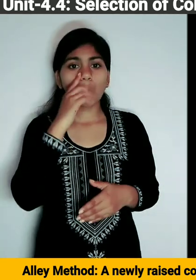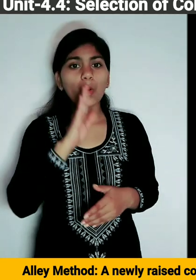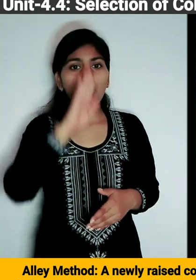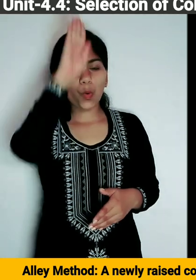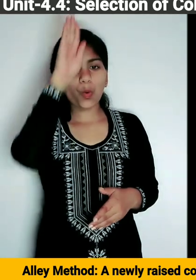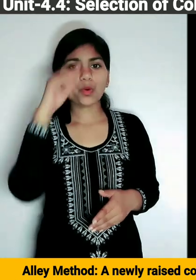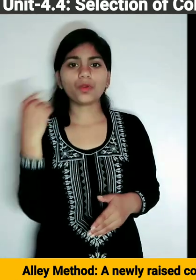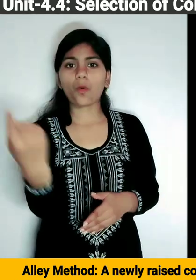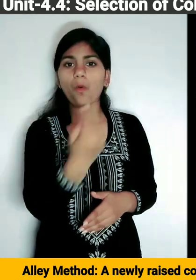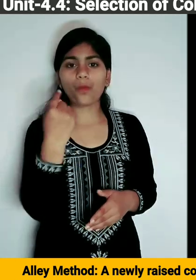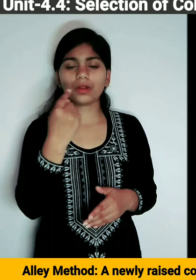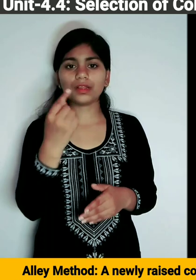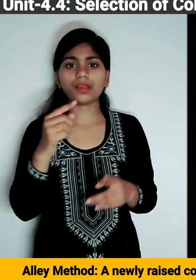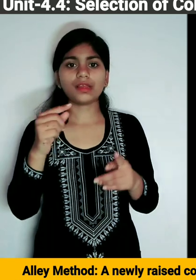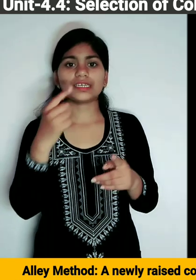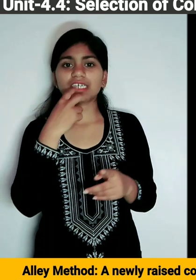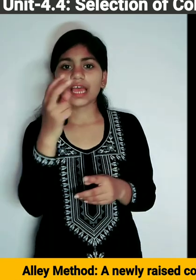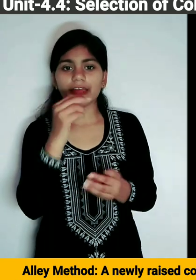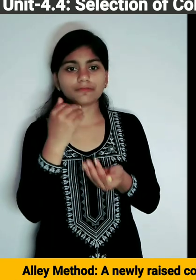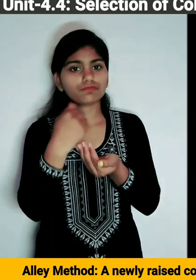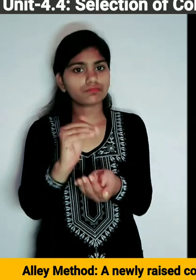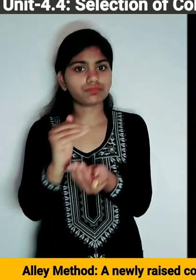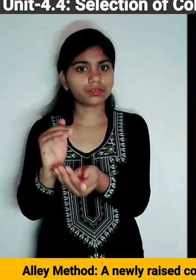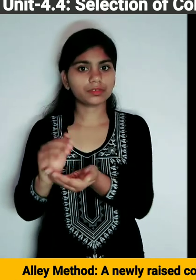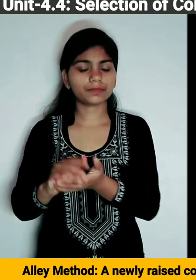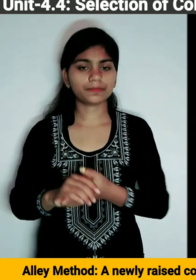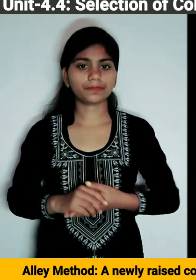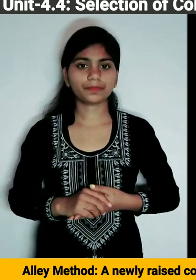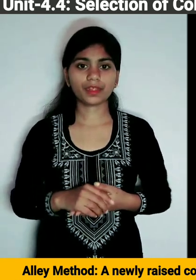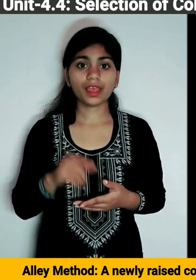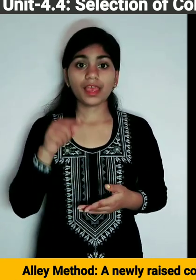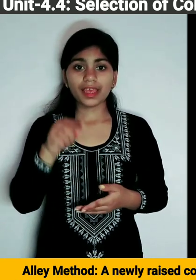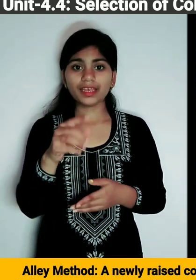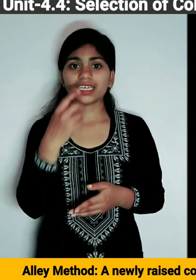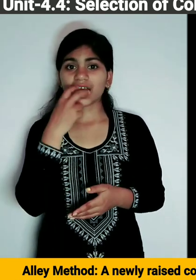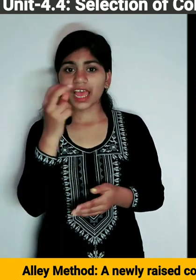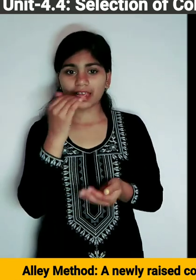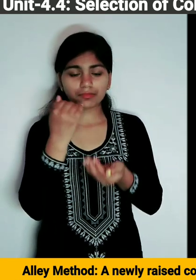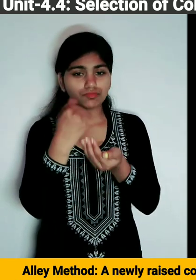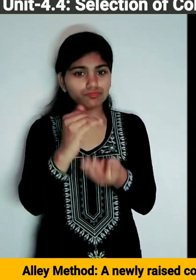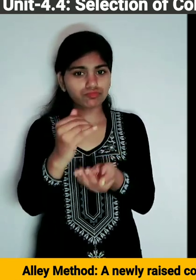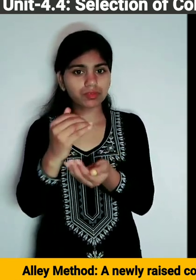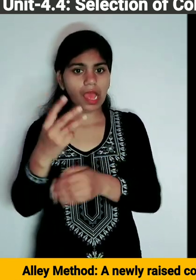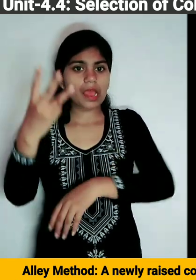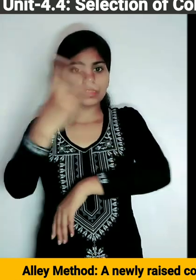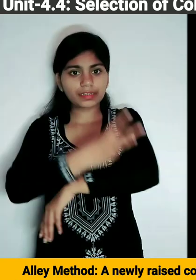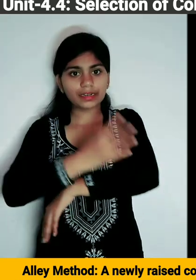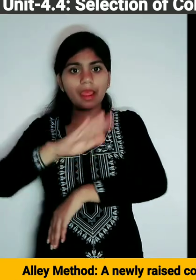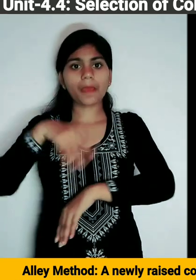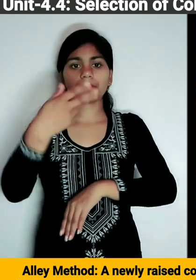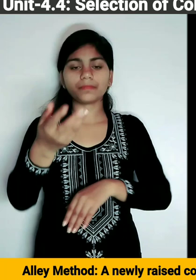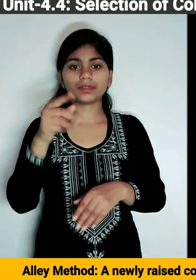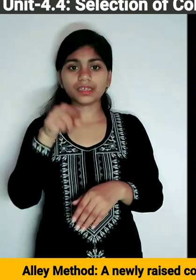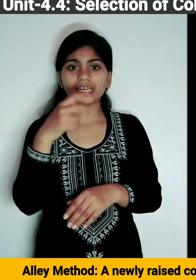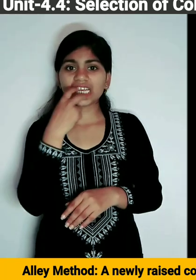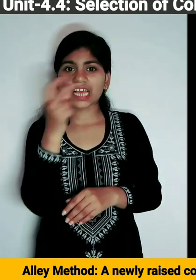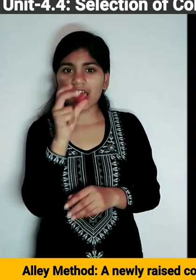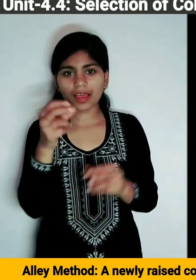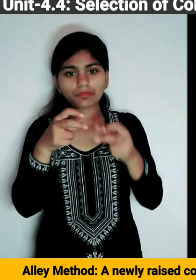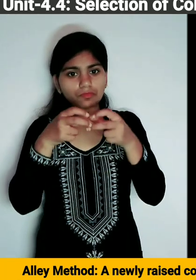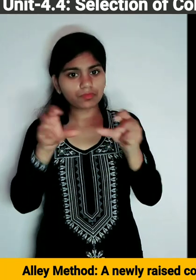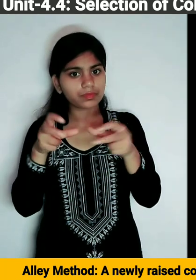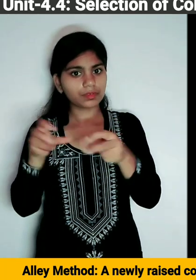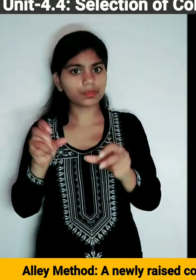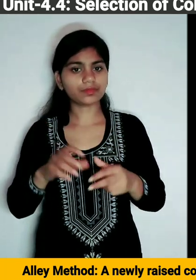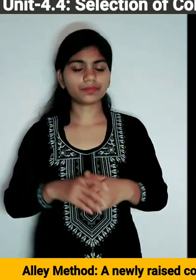smaller compartment of breeder colony for the queen to lay eggs.